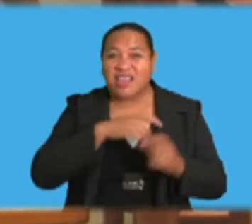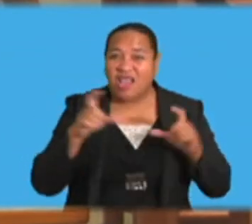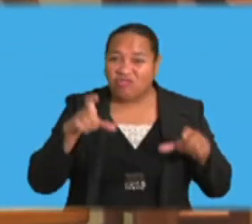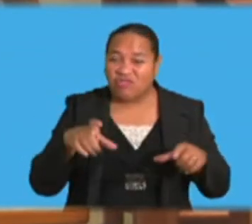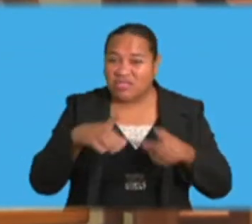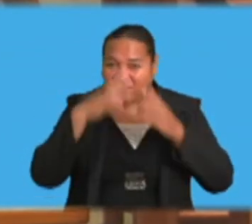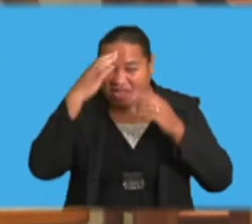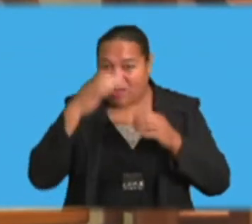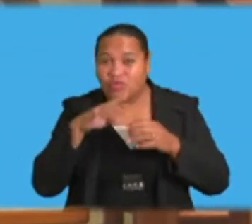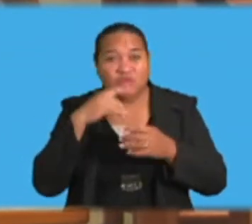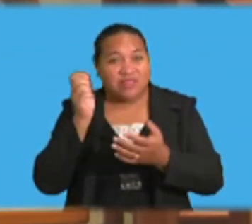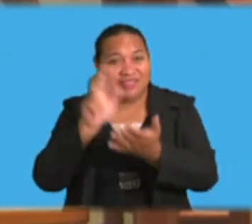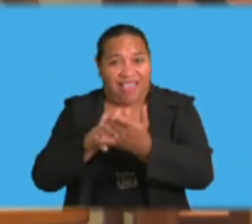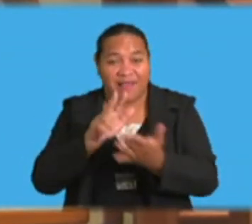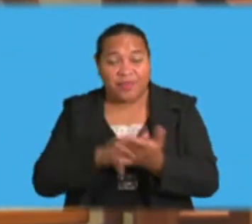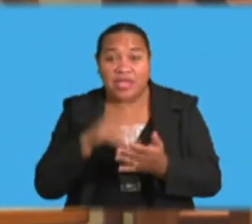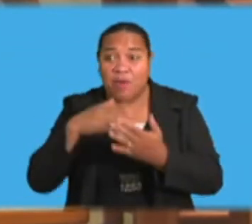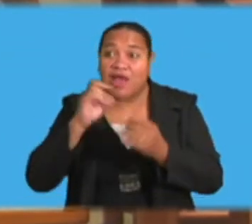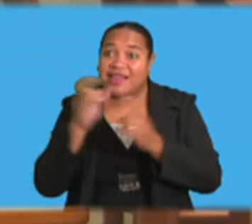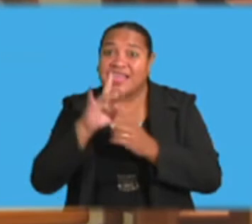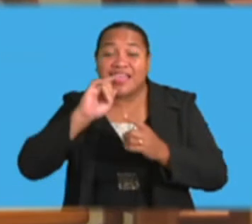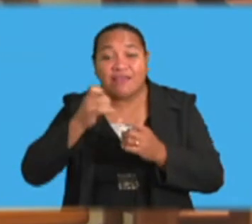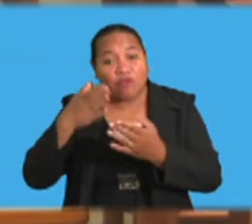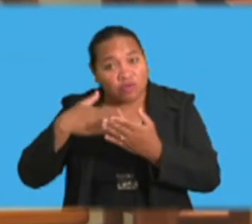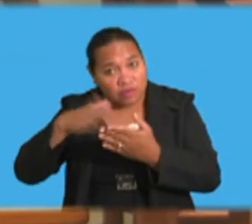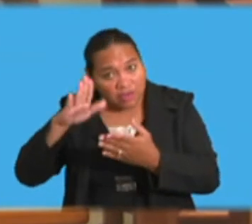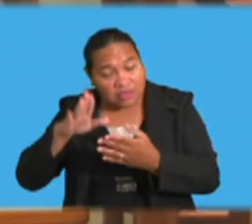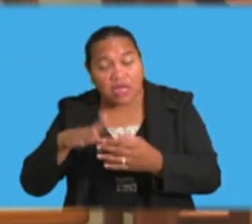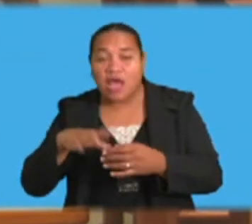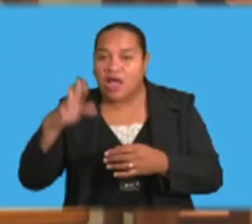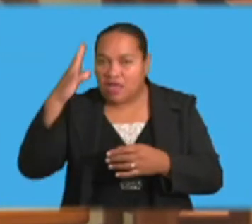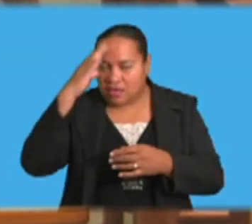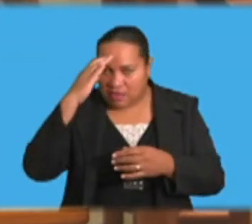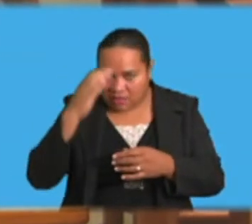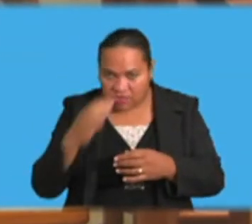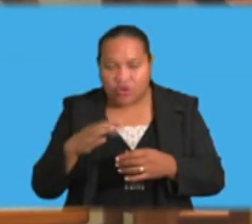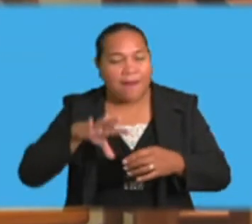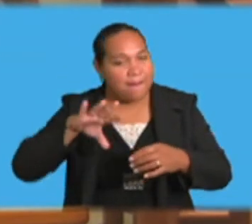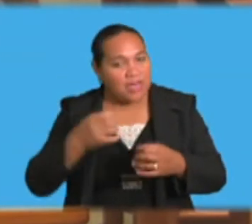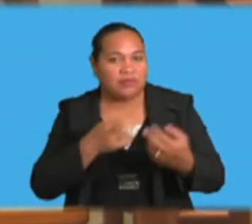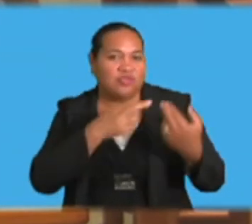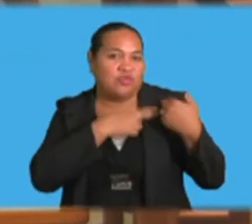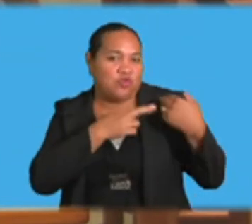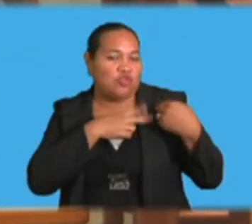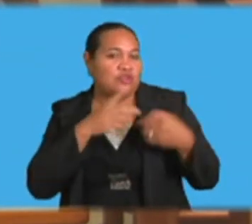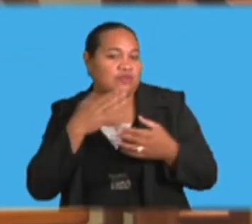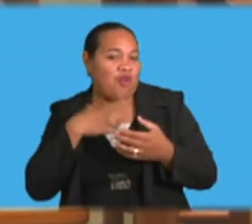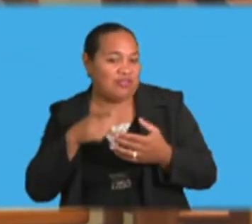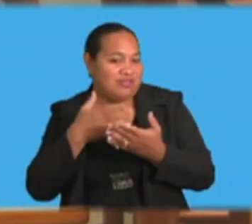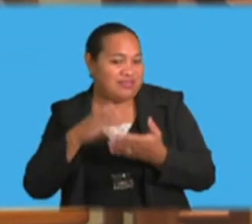is important to note that after the ratification process, states undertake certain responsibilities. The ratification